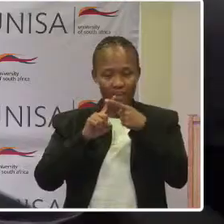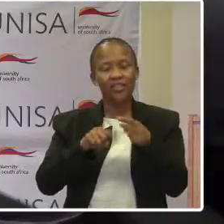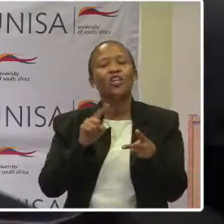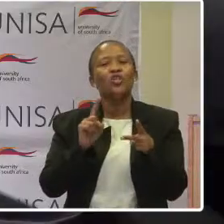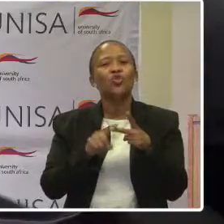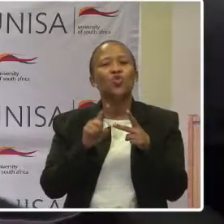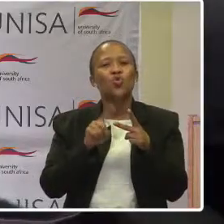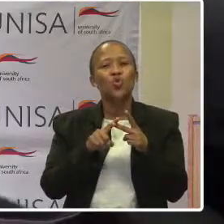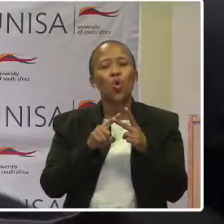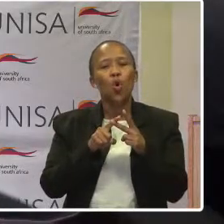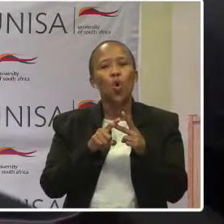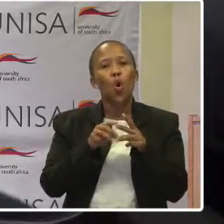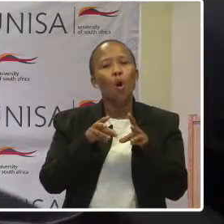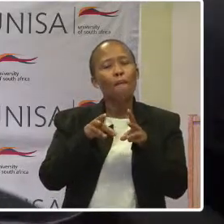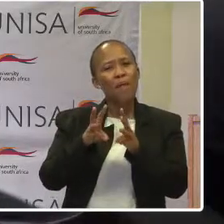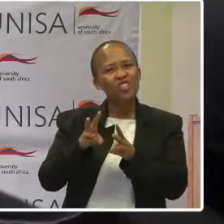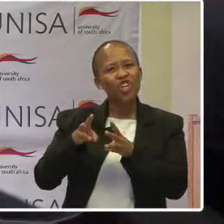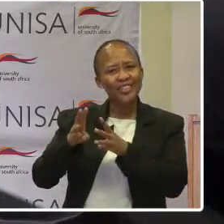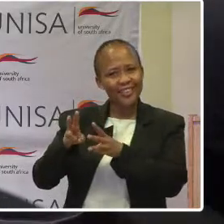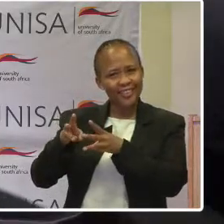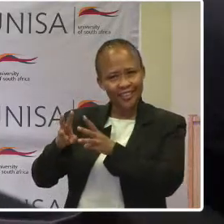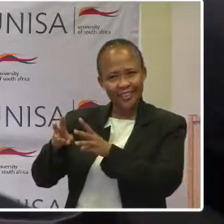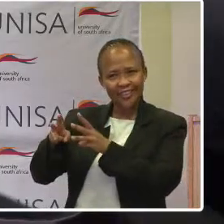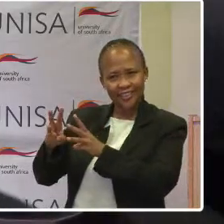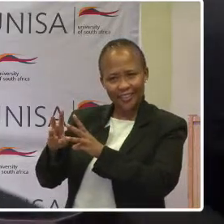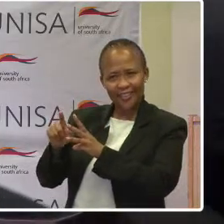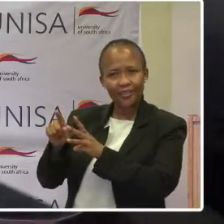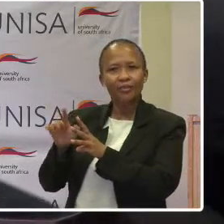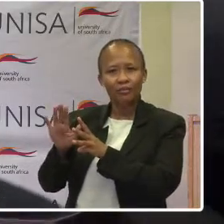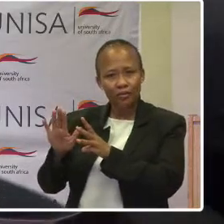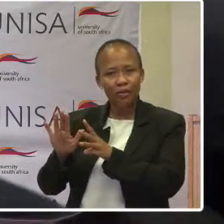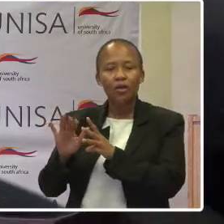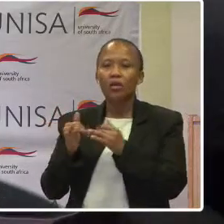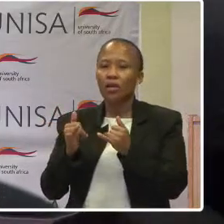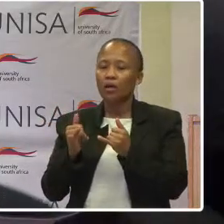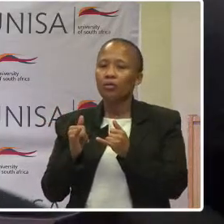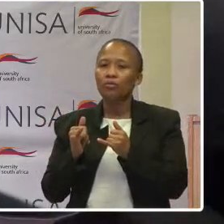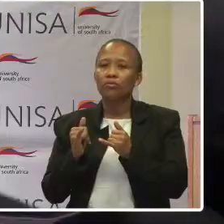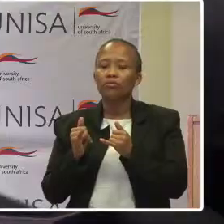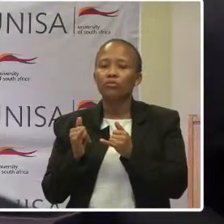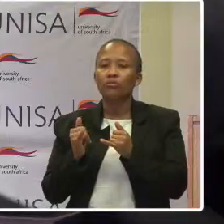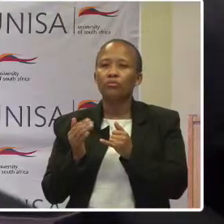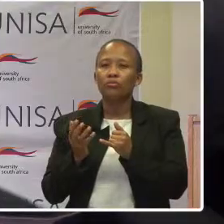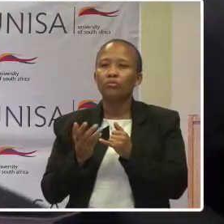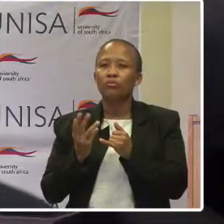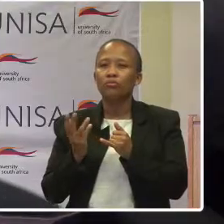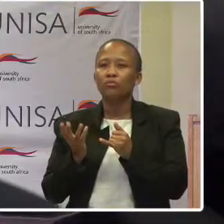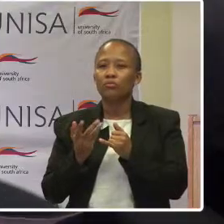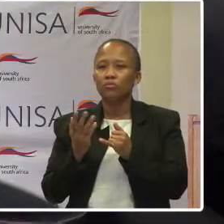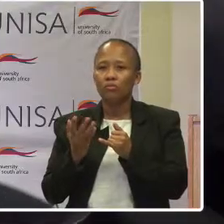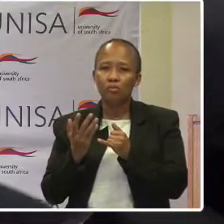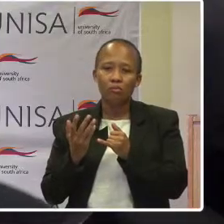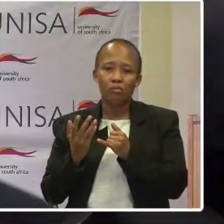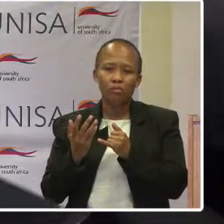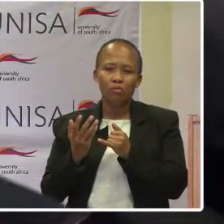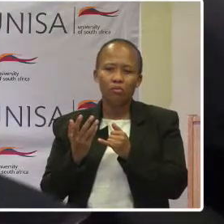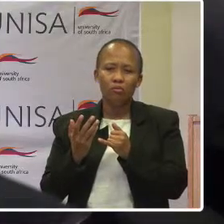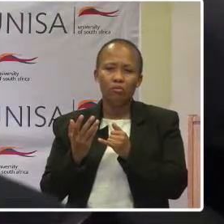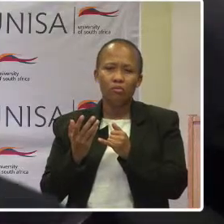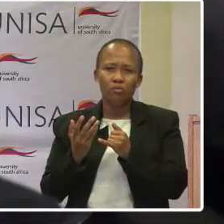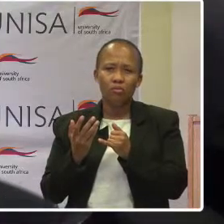do you put in place to make sure that we know that, you know, the likes of, we have the likes